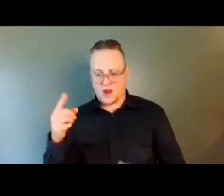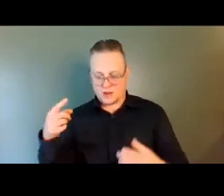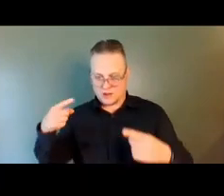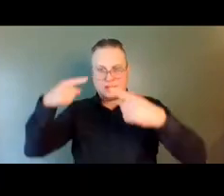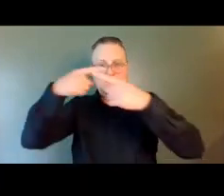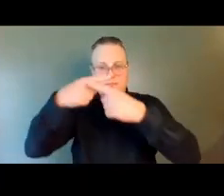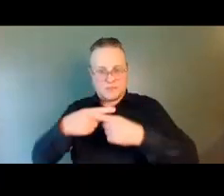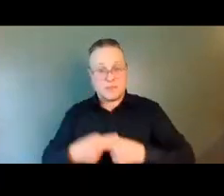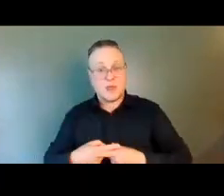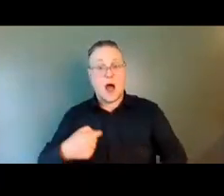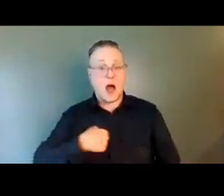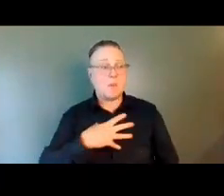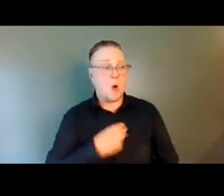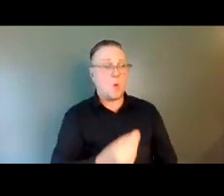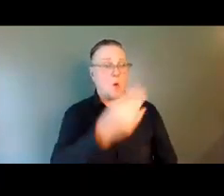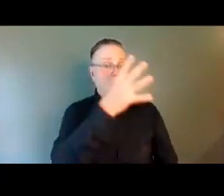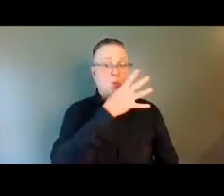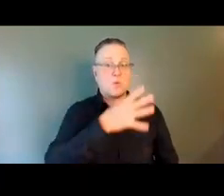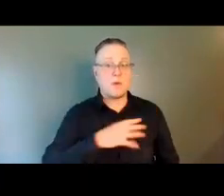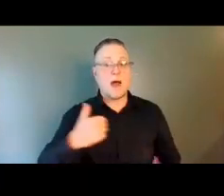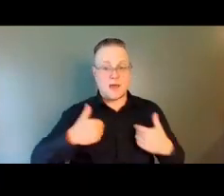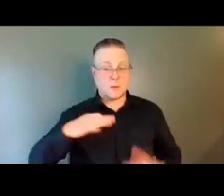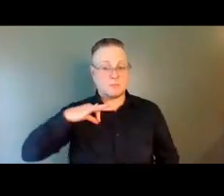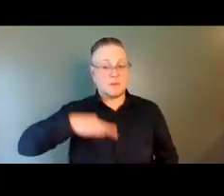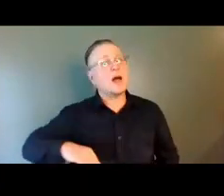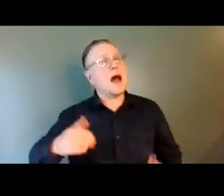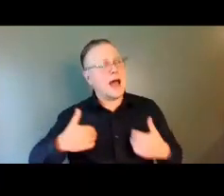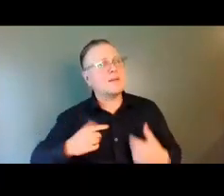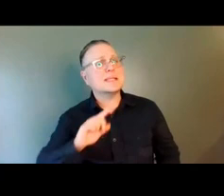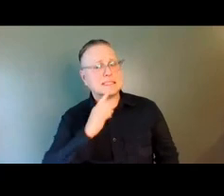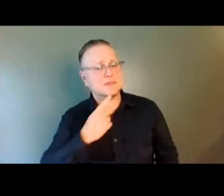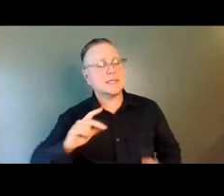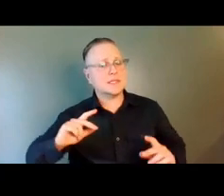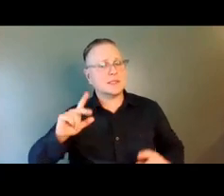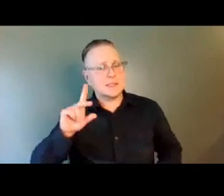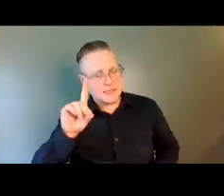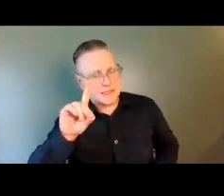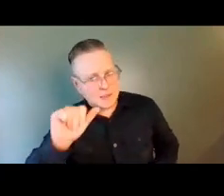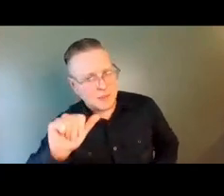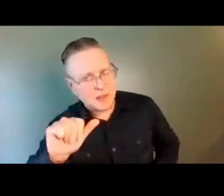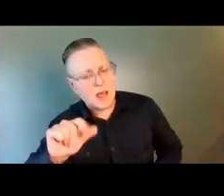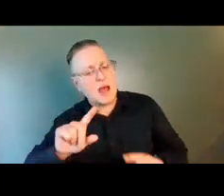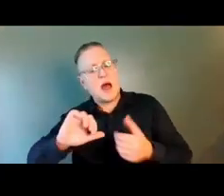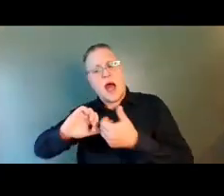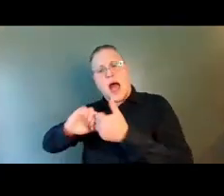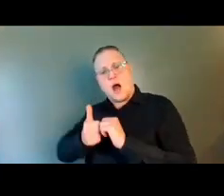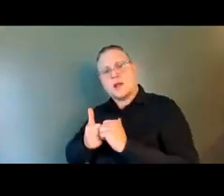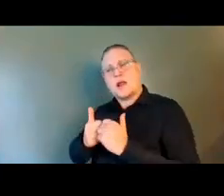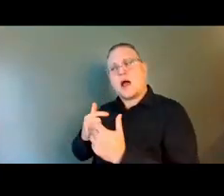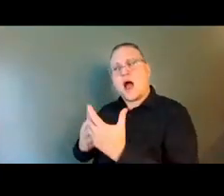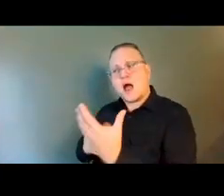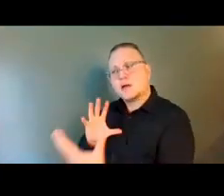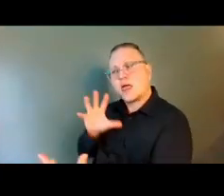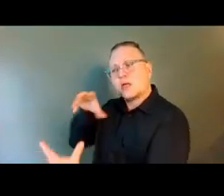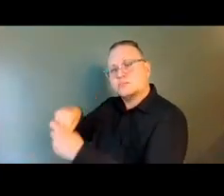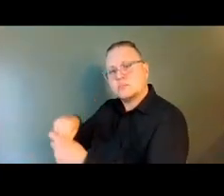and educated, but have a significant disability, but what can we do to help see the connections